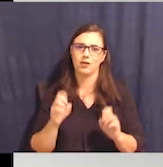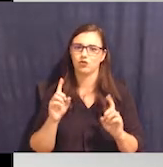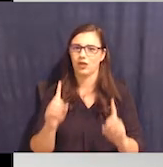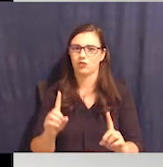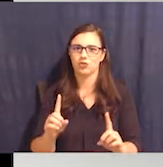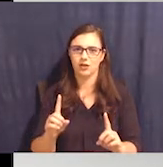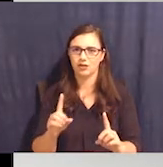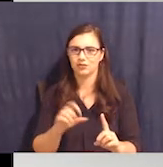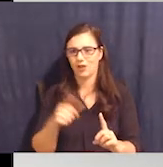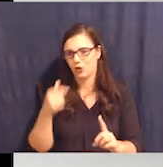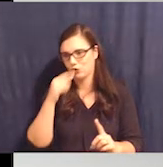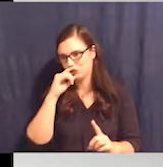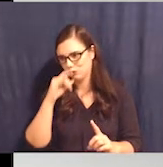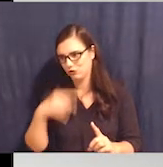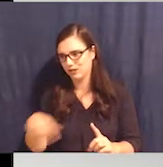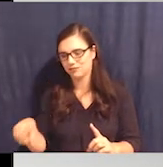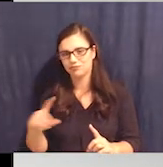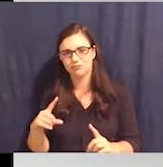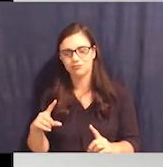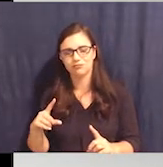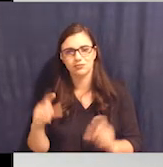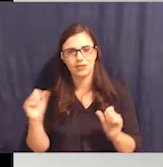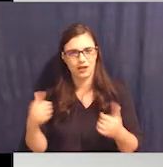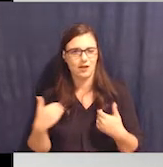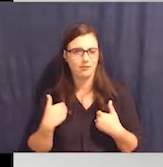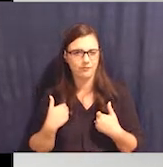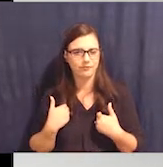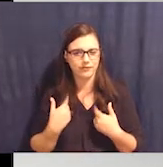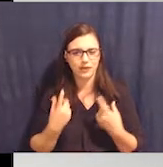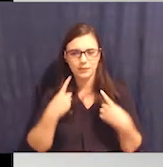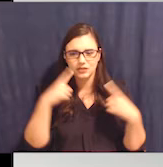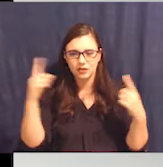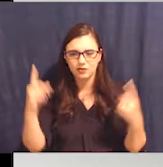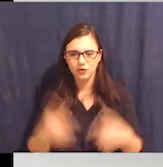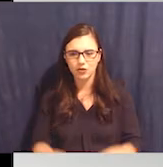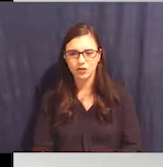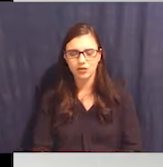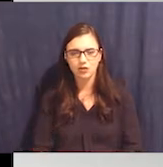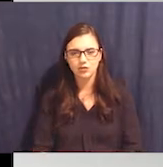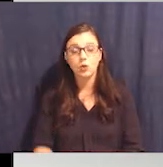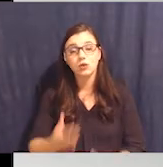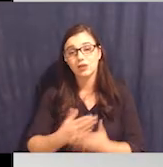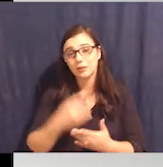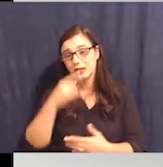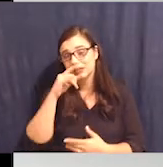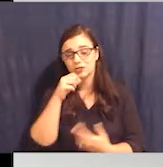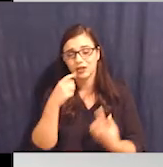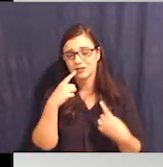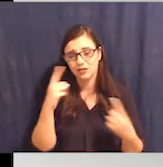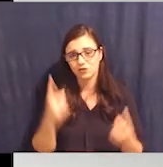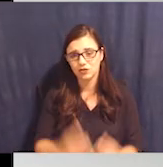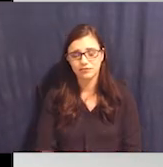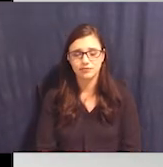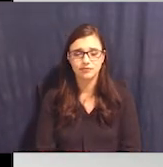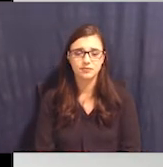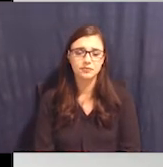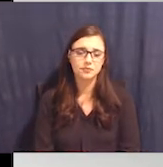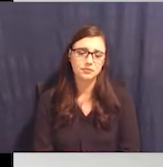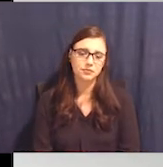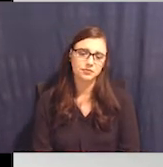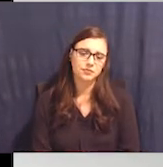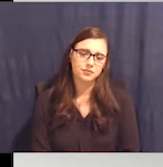typical education that our other children can have and be successful. So some of our kids are not successful.